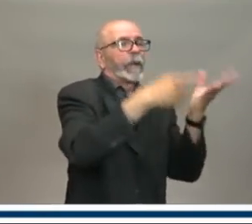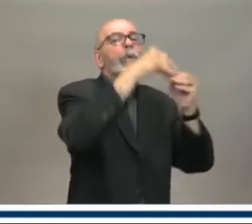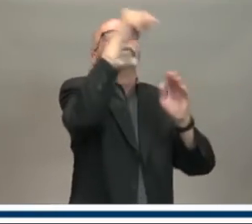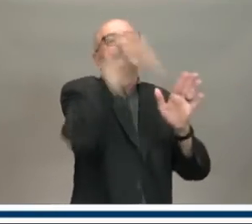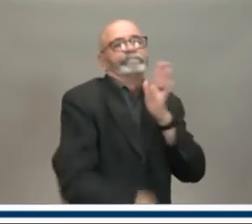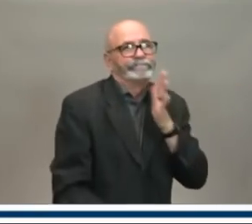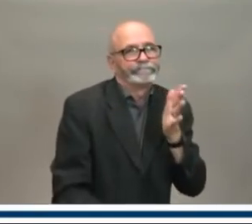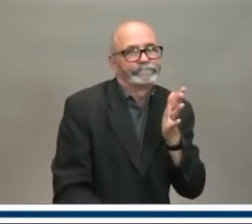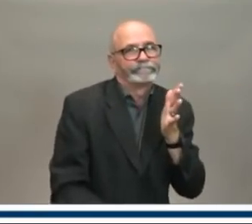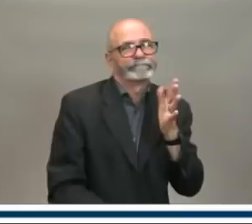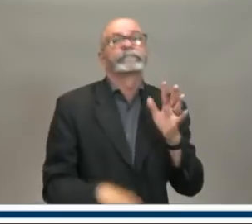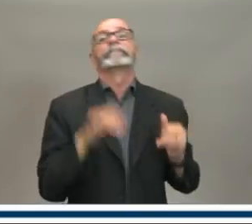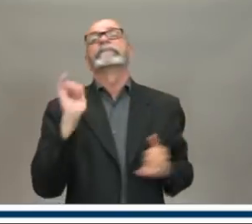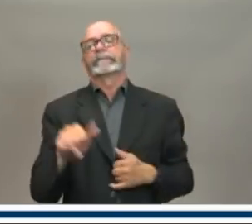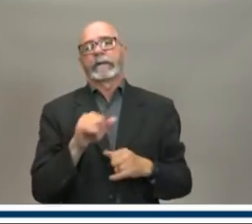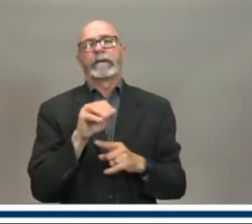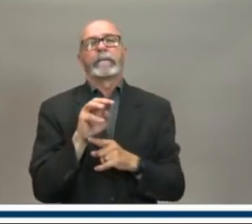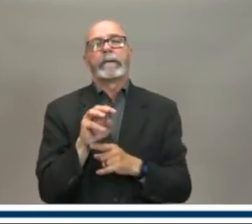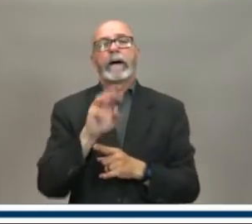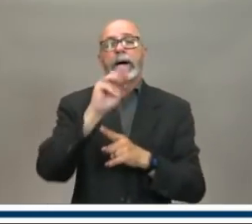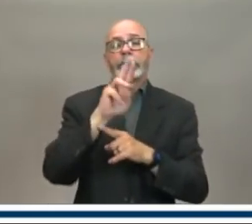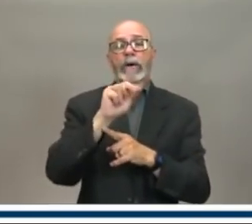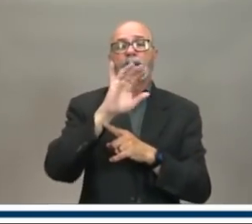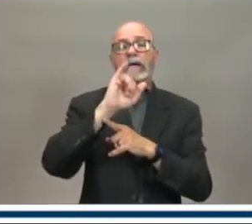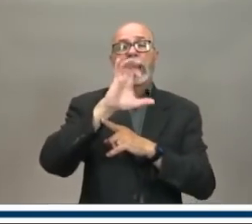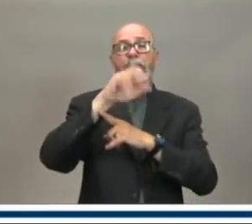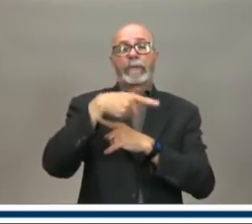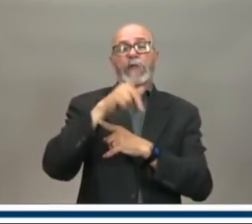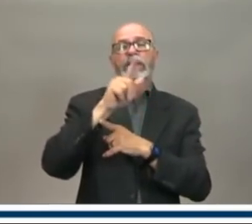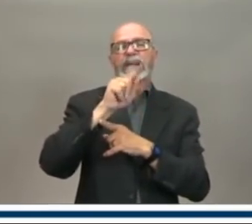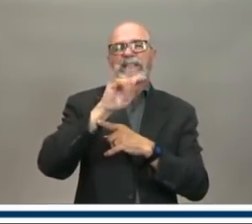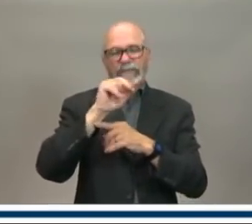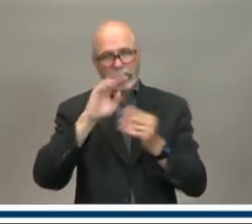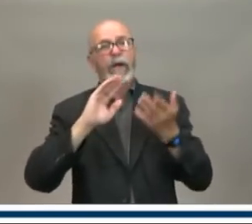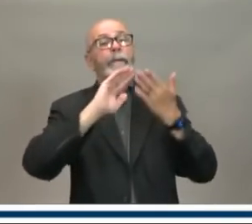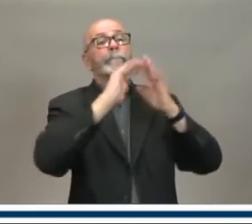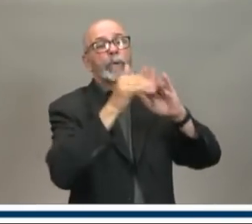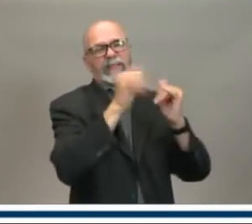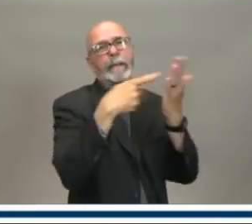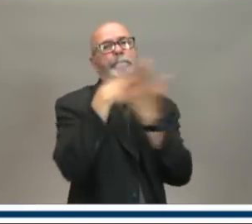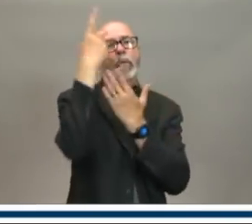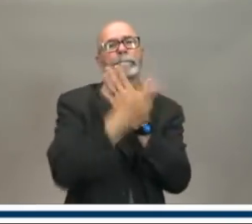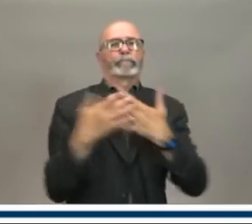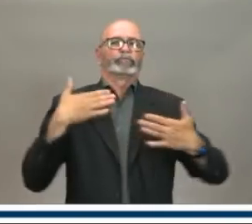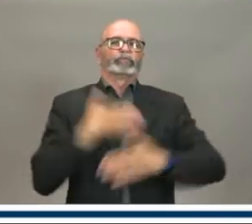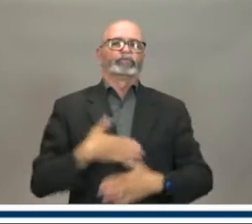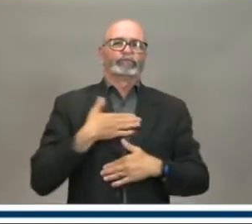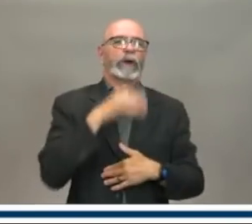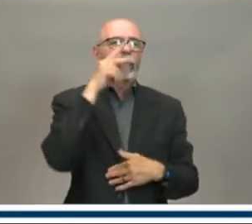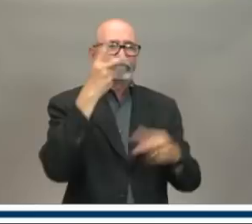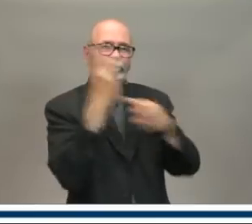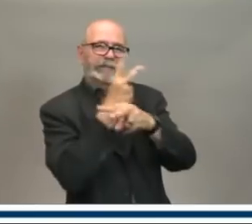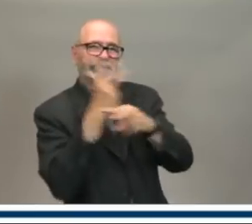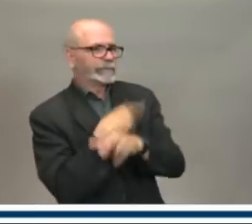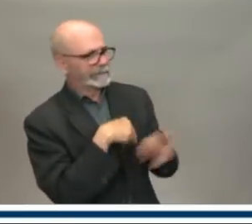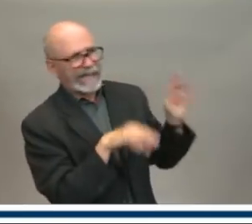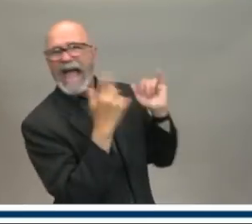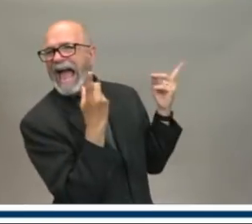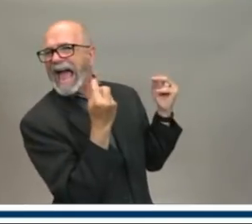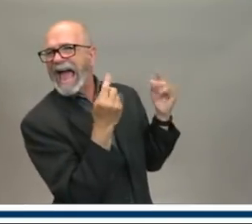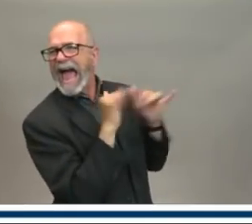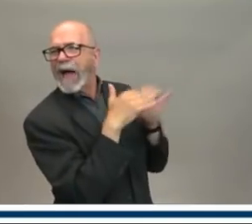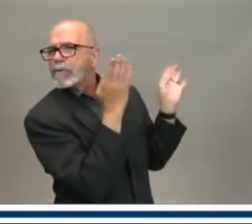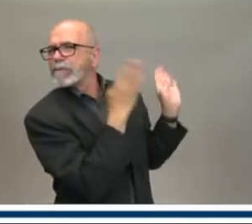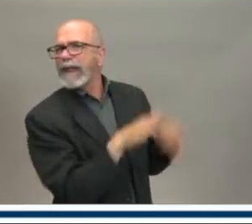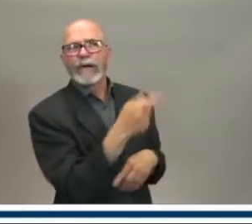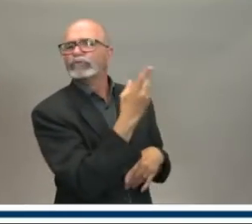part of their recreation programming, can't be now looking at making plans that to come forward that could be reviewed with them to make